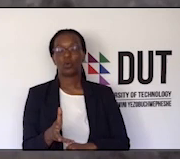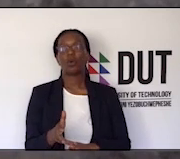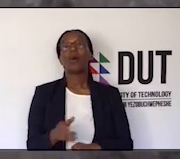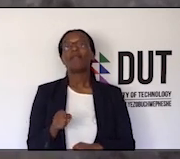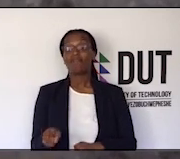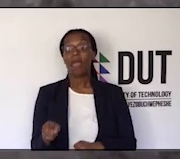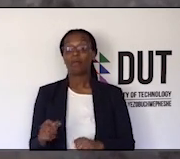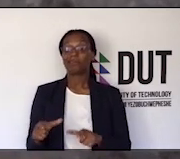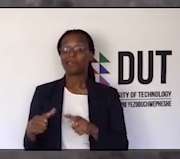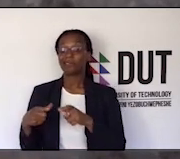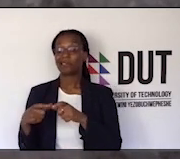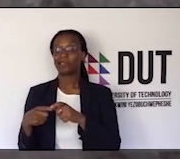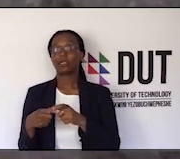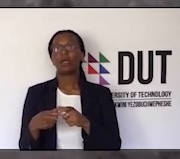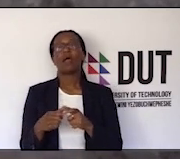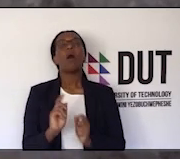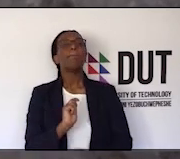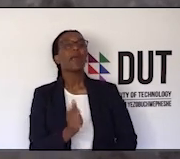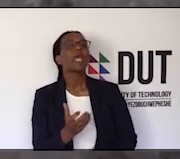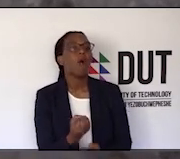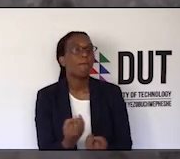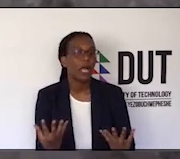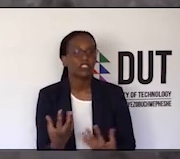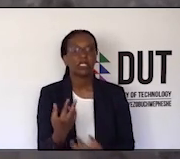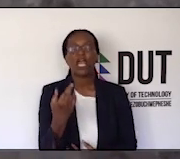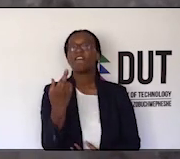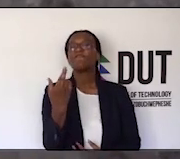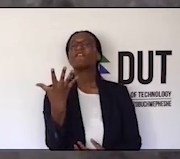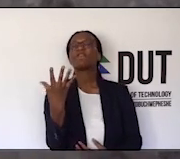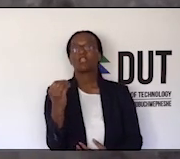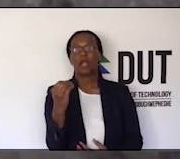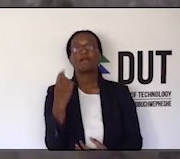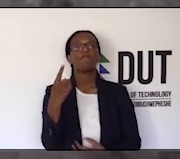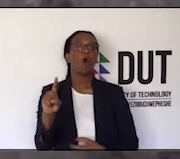cost 50 rands for an entire year.